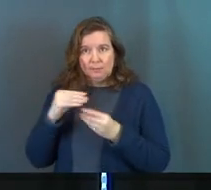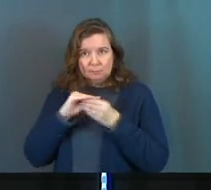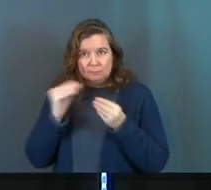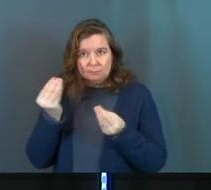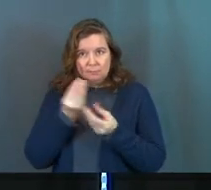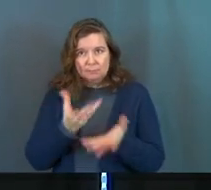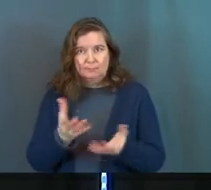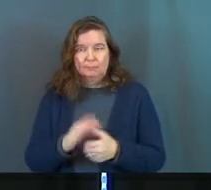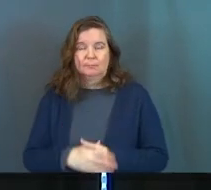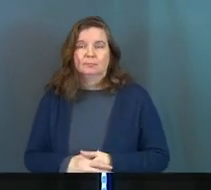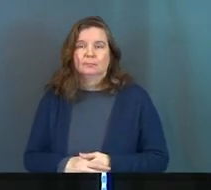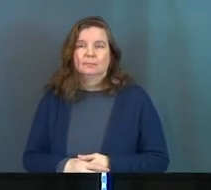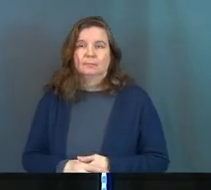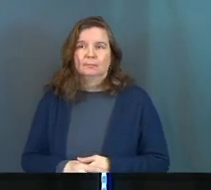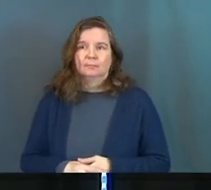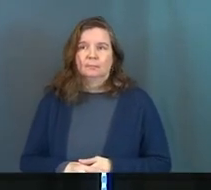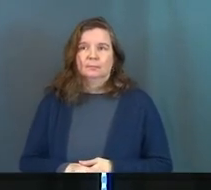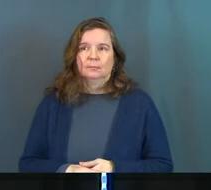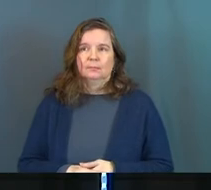does.